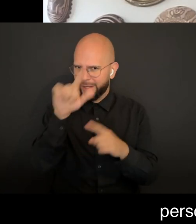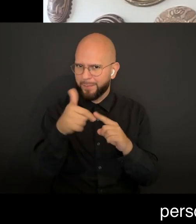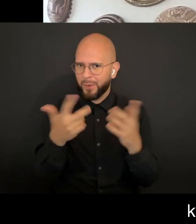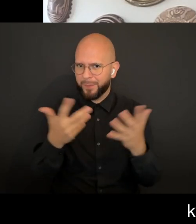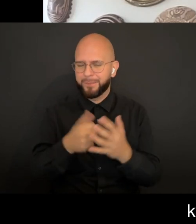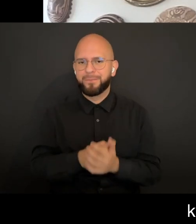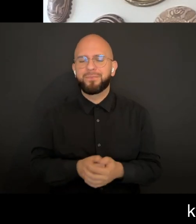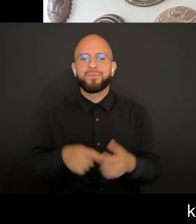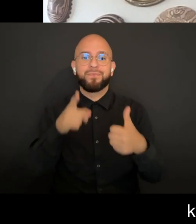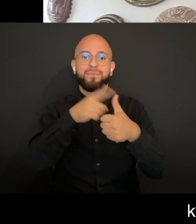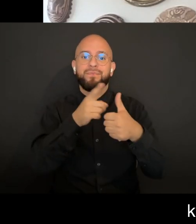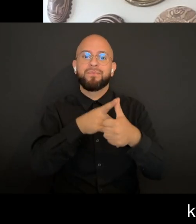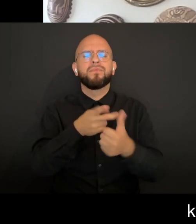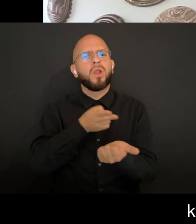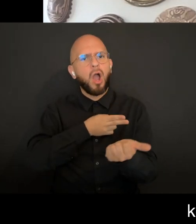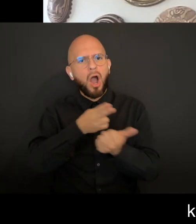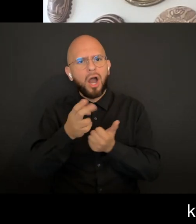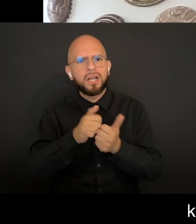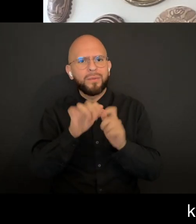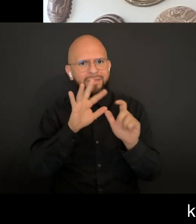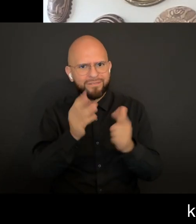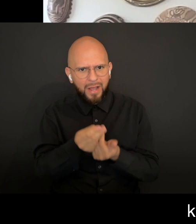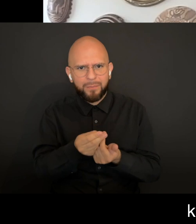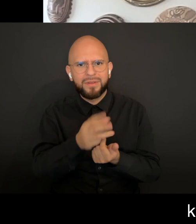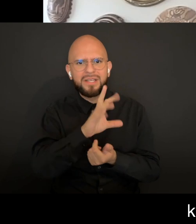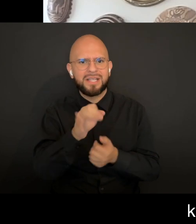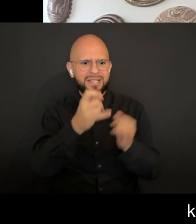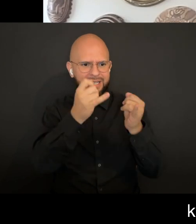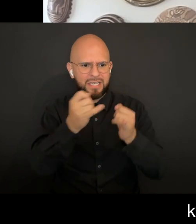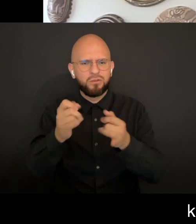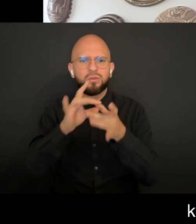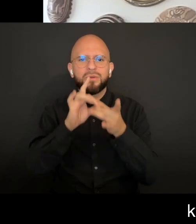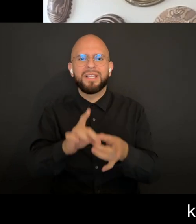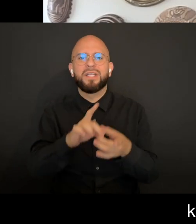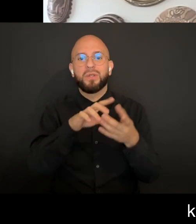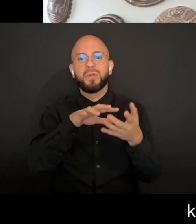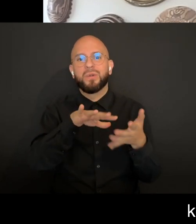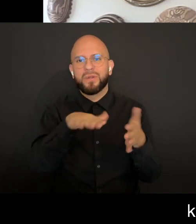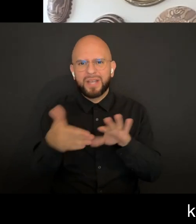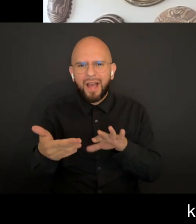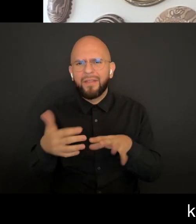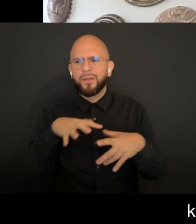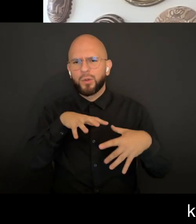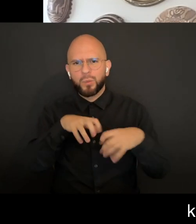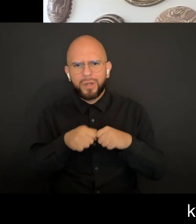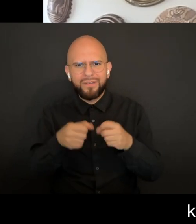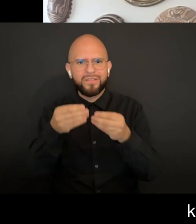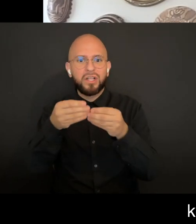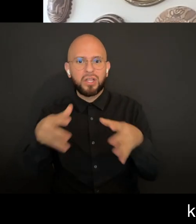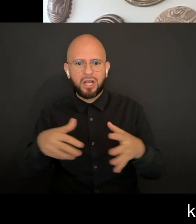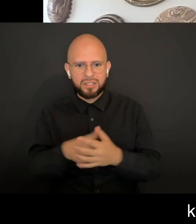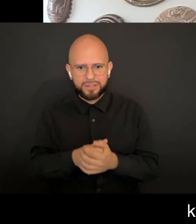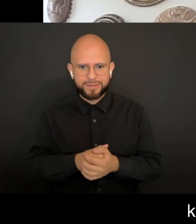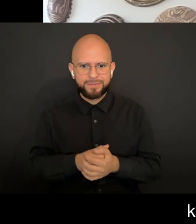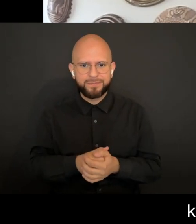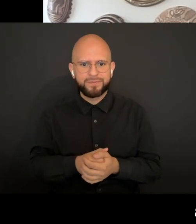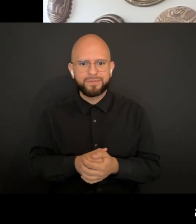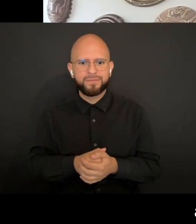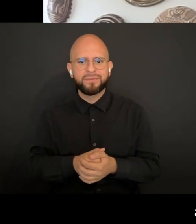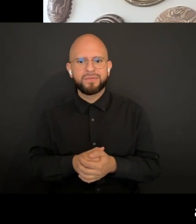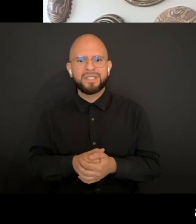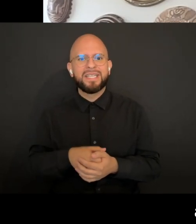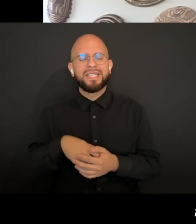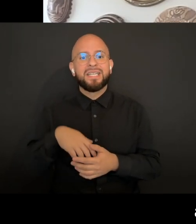here are some key things to think about. First, be honest with families and individuals about death and grief